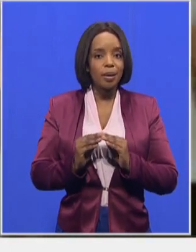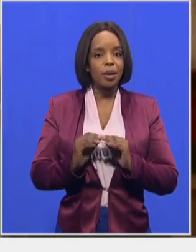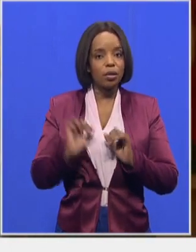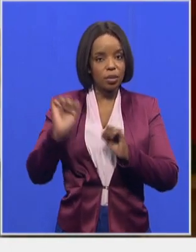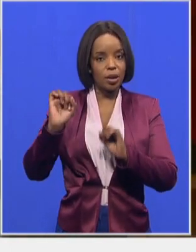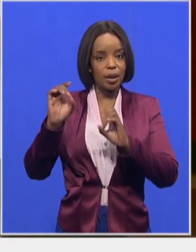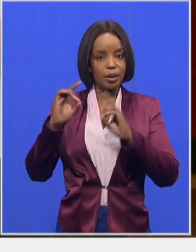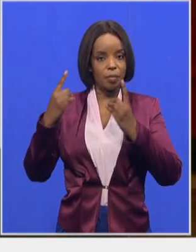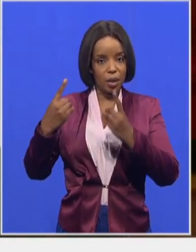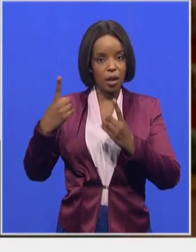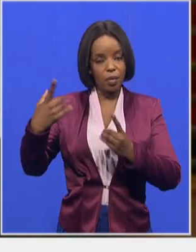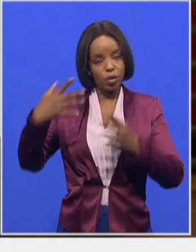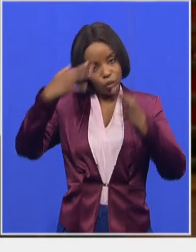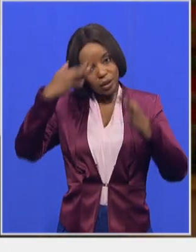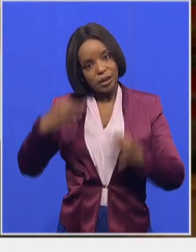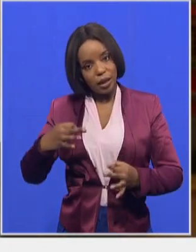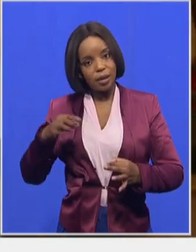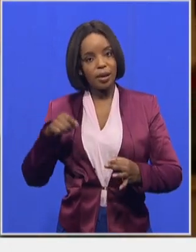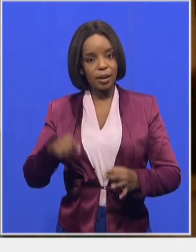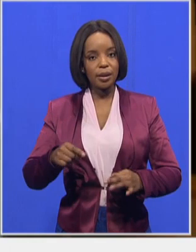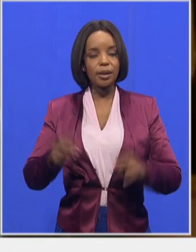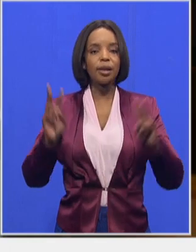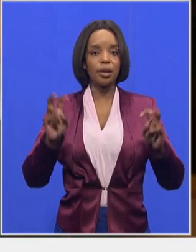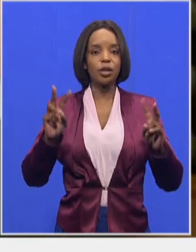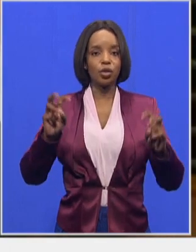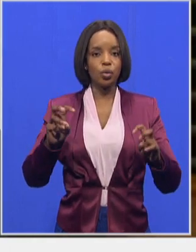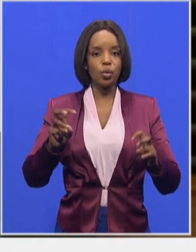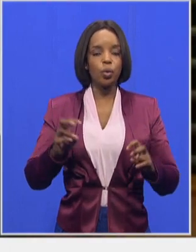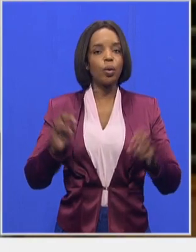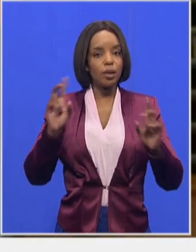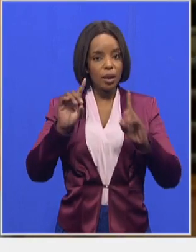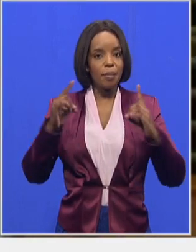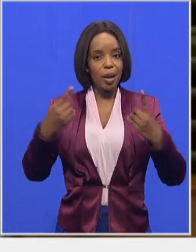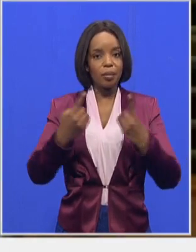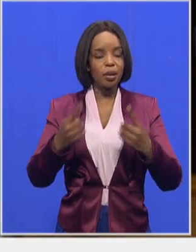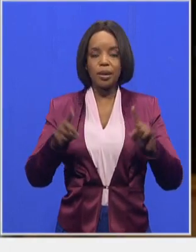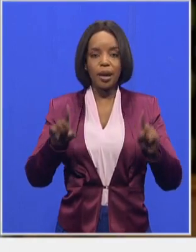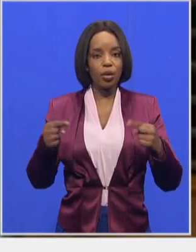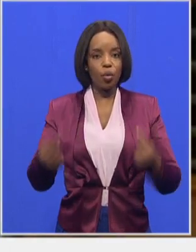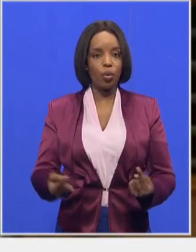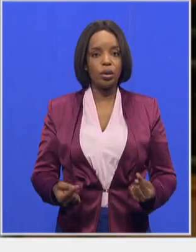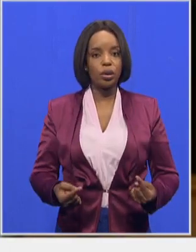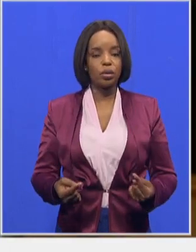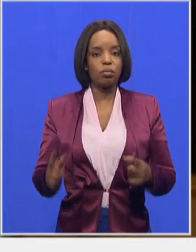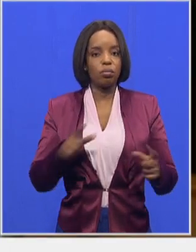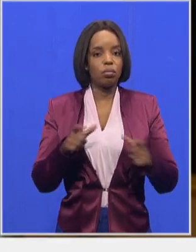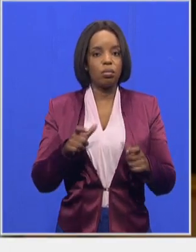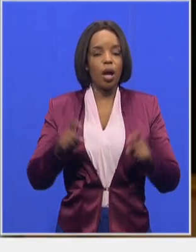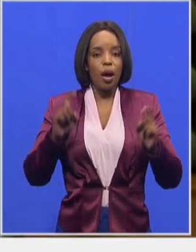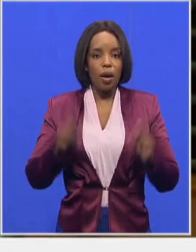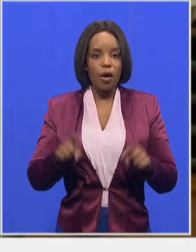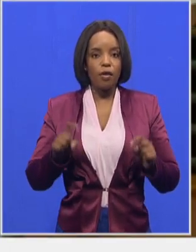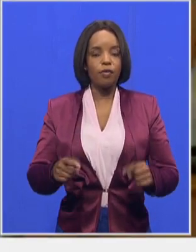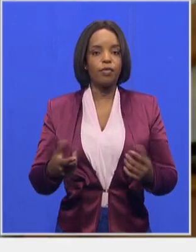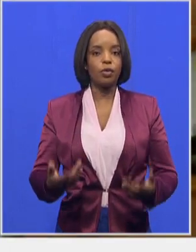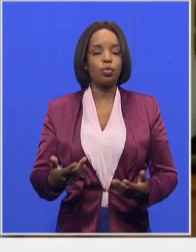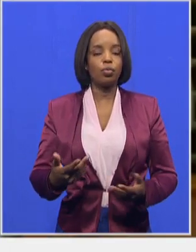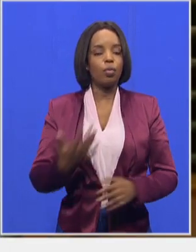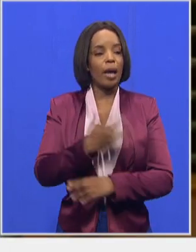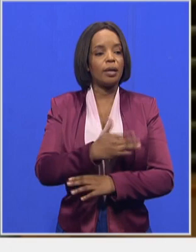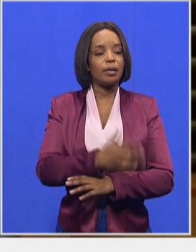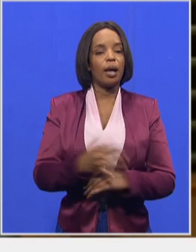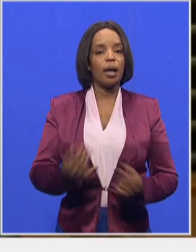take a decision that this matter was too big for the department, and then the department had to contract external services.